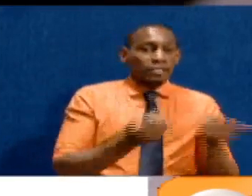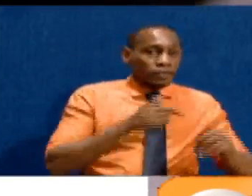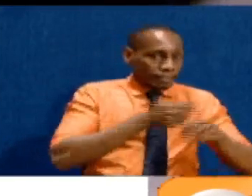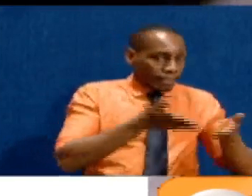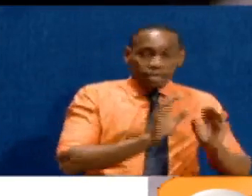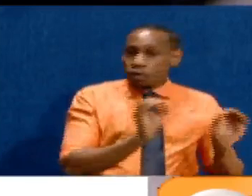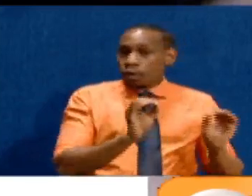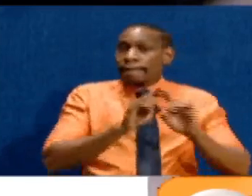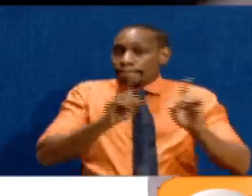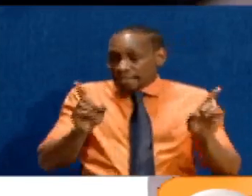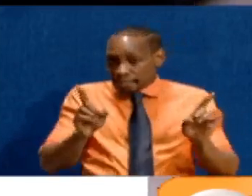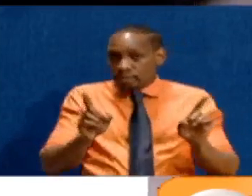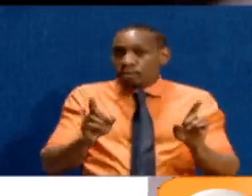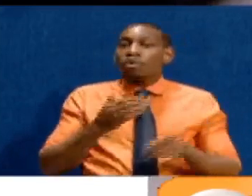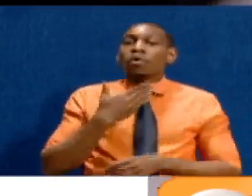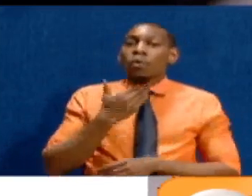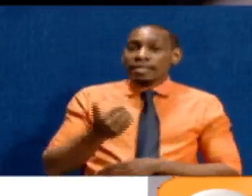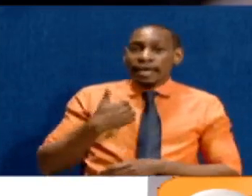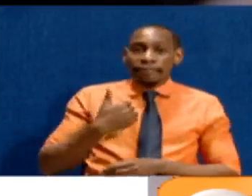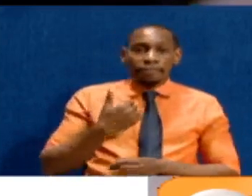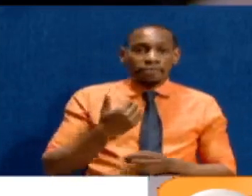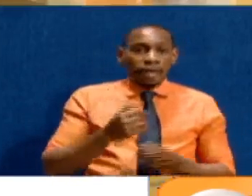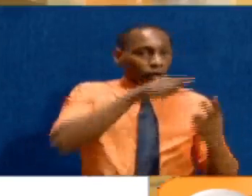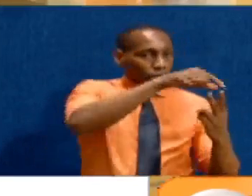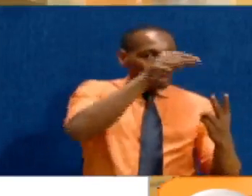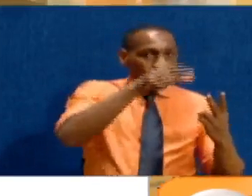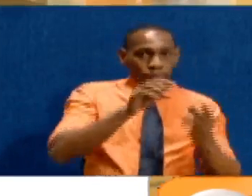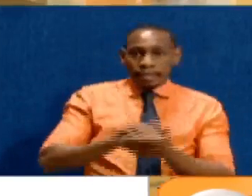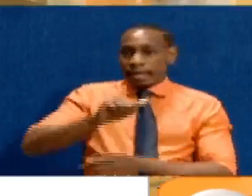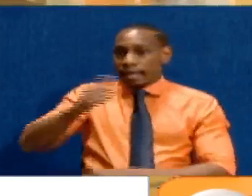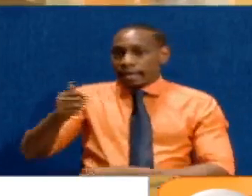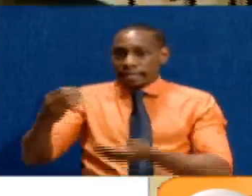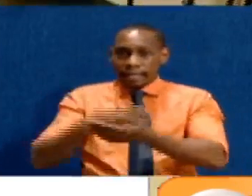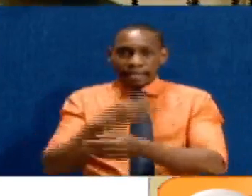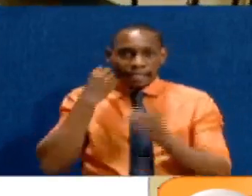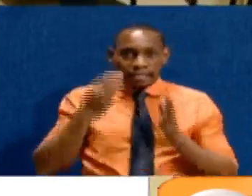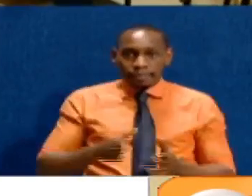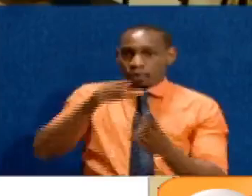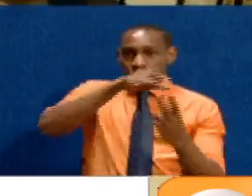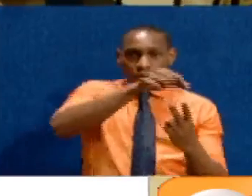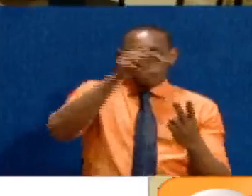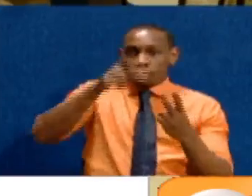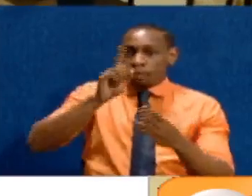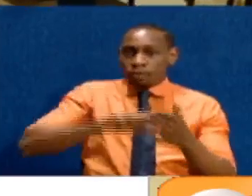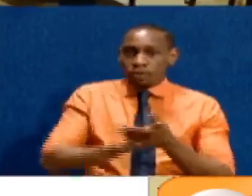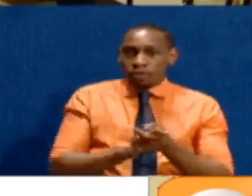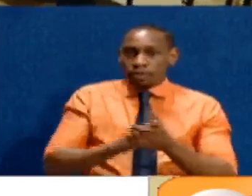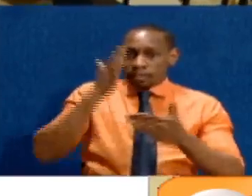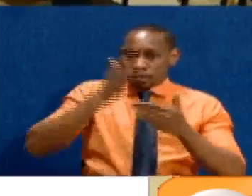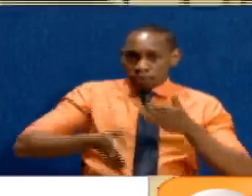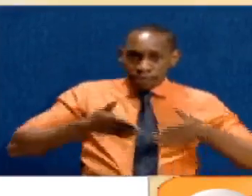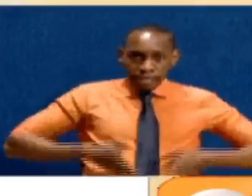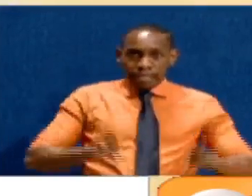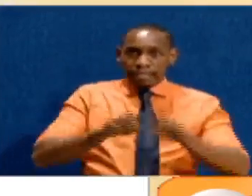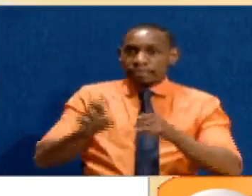right now, but I wanted to have that option. Other cancer patients take the option of freezing their eggs